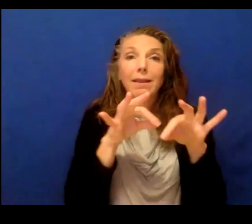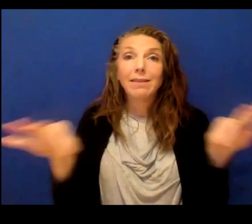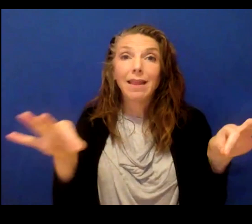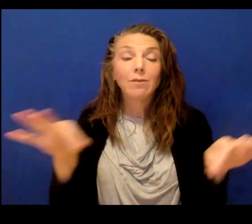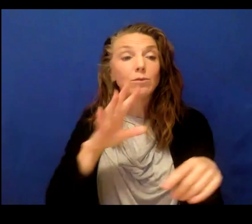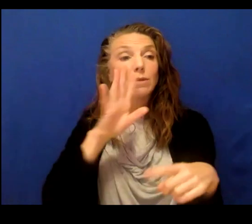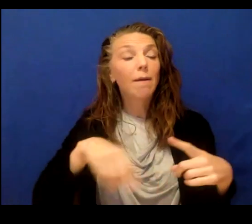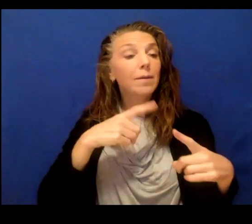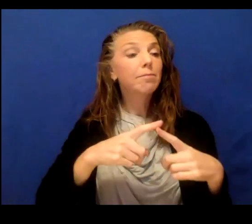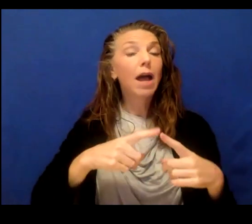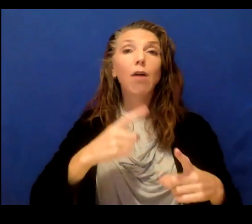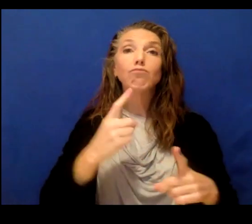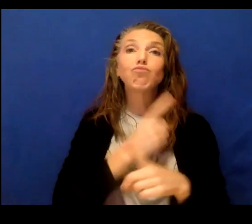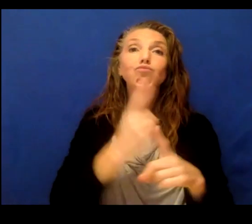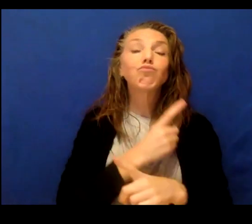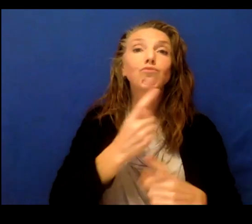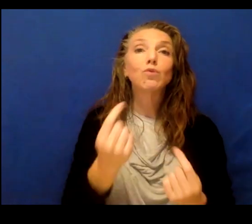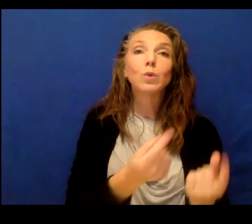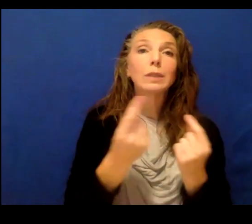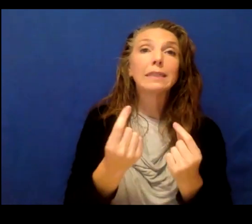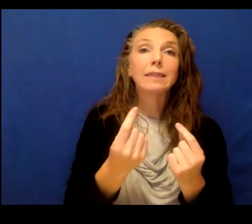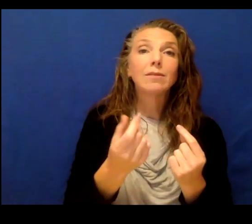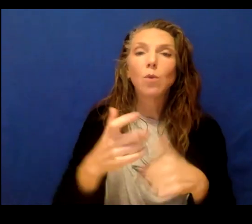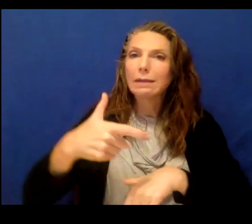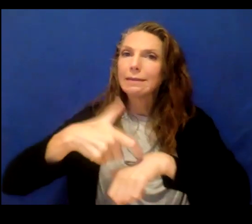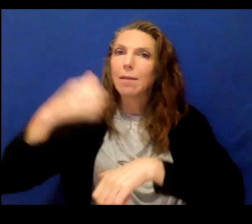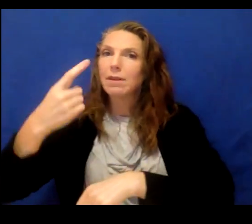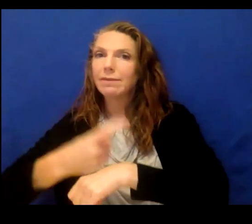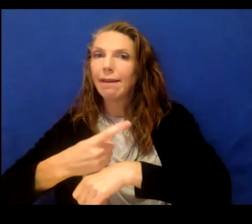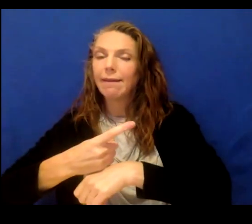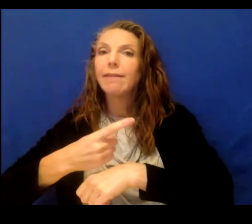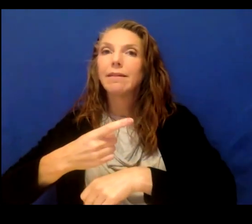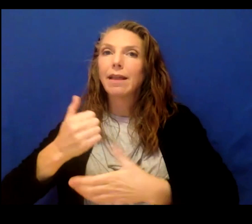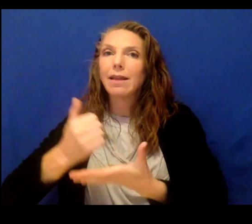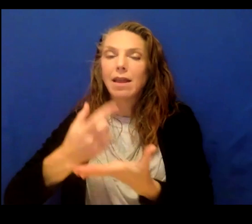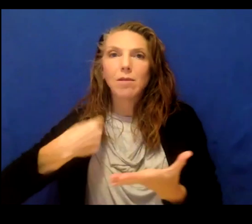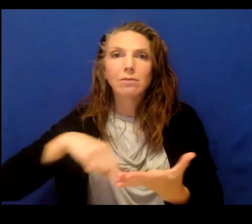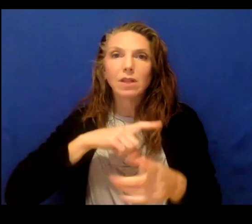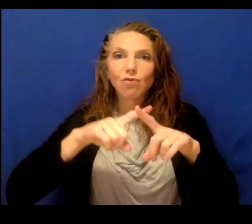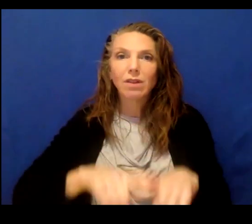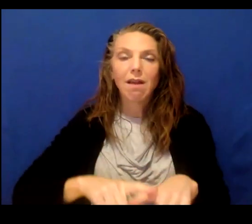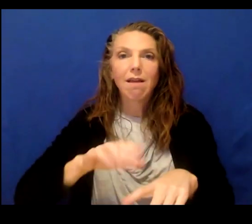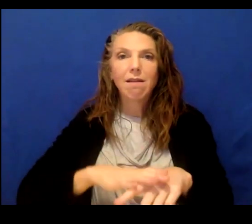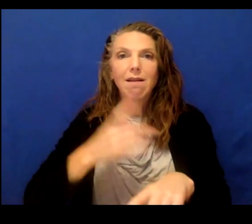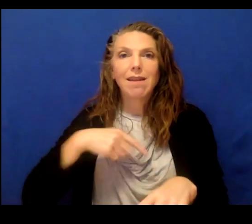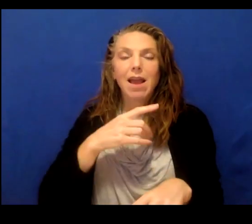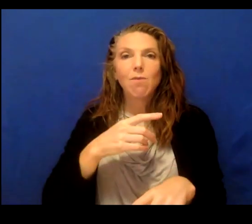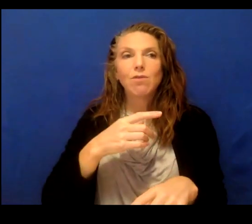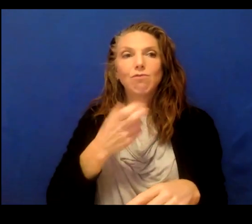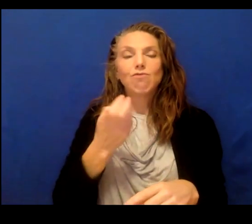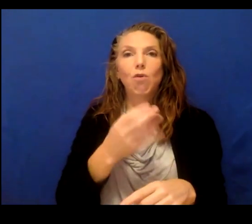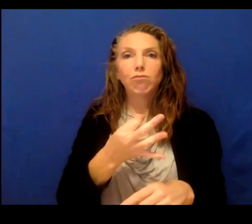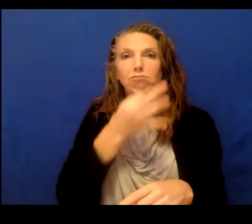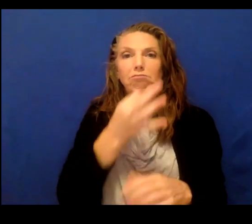certain times of the day as collaborative teams, which allows us to really lean into our own expertise areas,